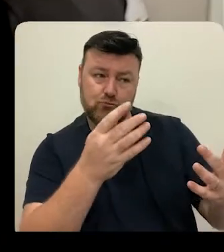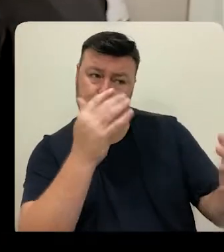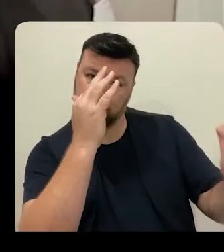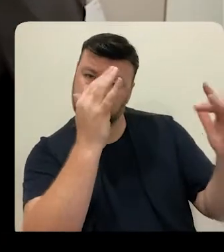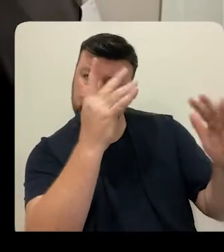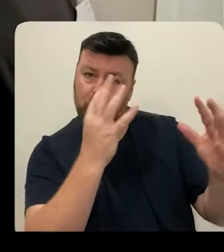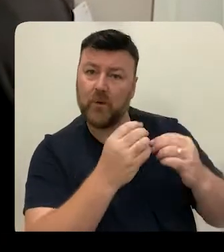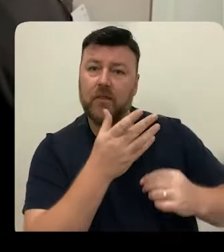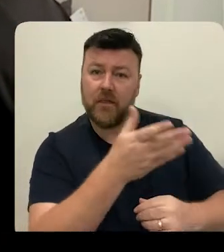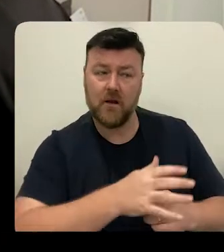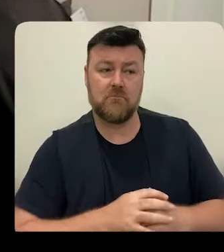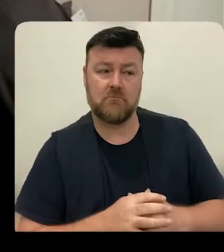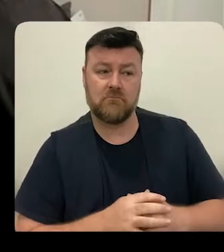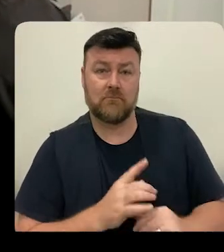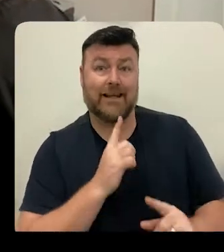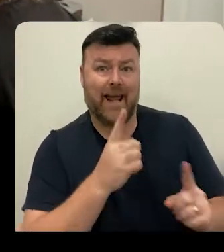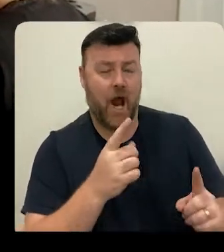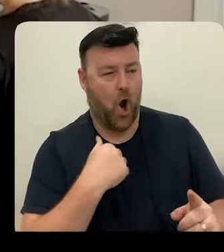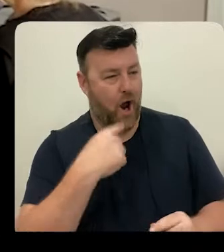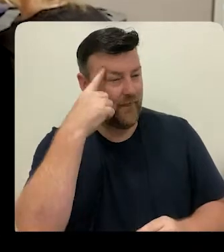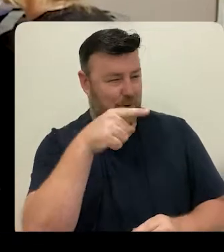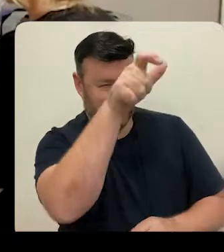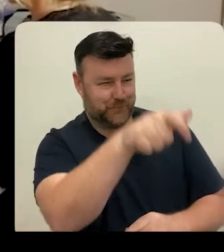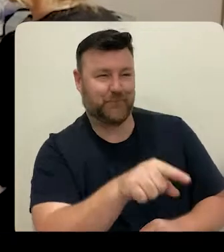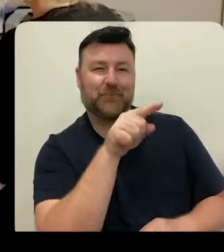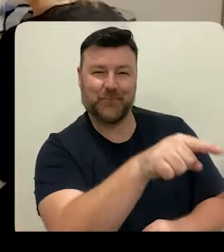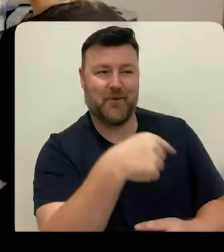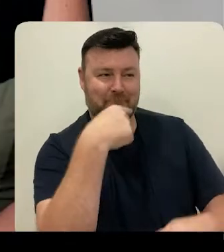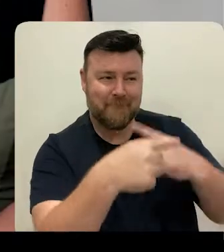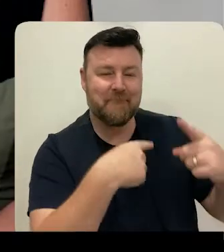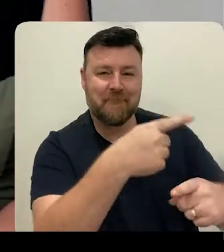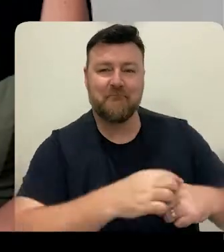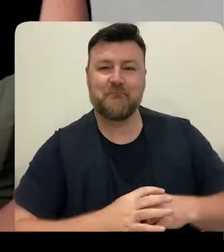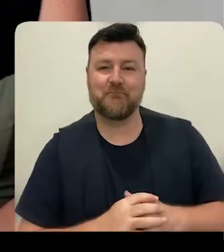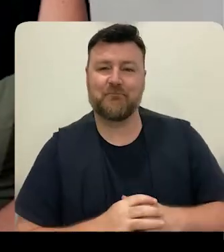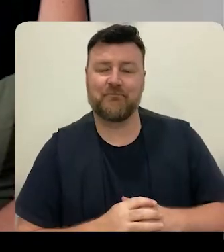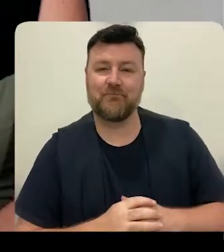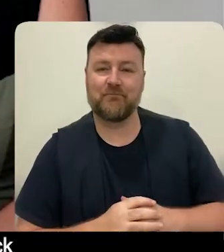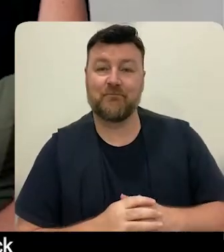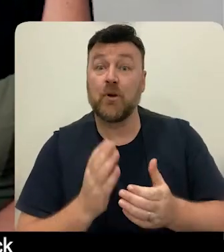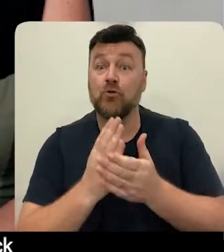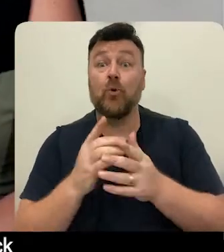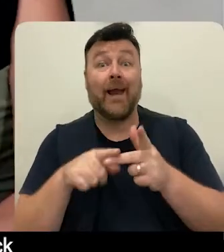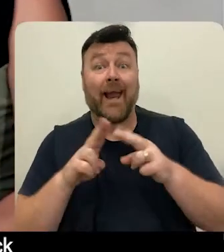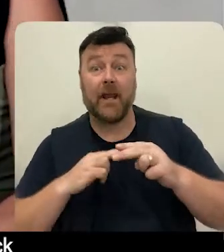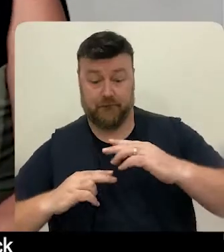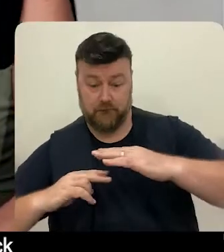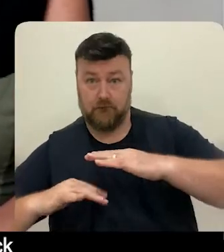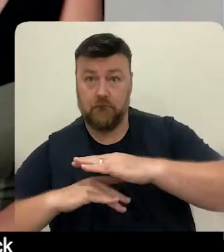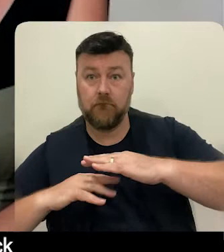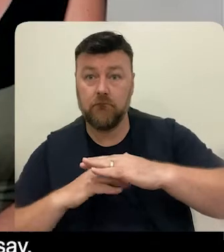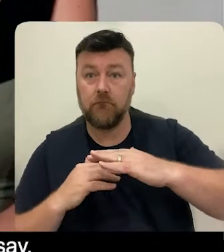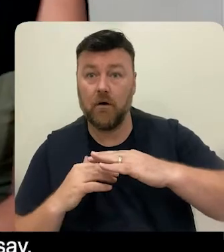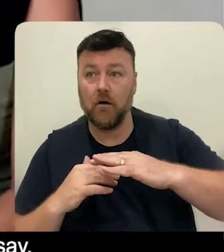and reflect who you see that person as. If the underlying trauma isn't addressed, people can be easily triggered down